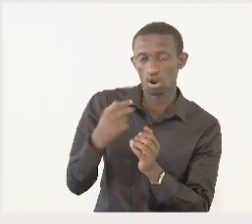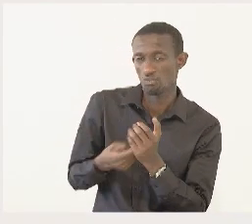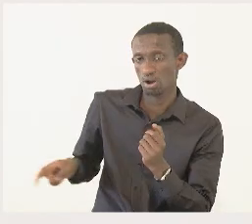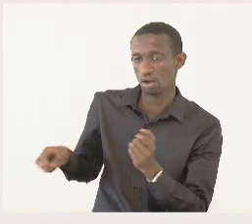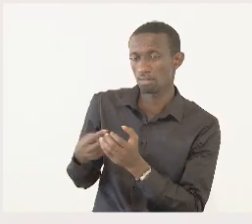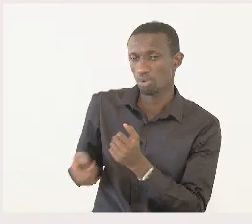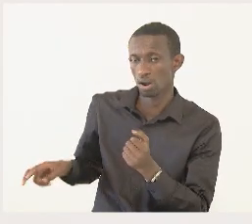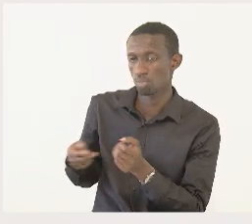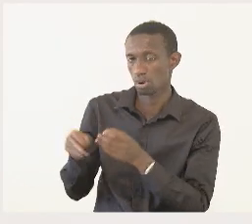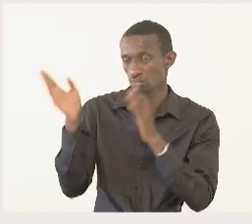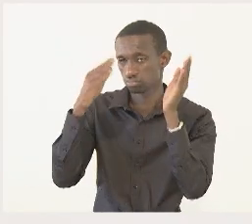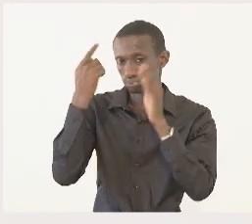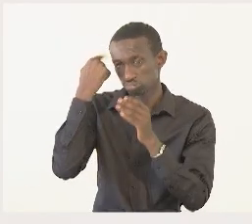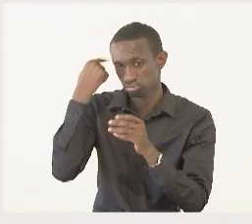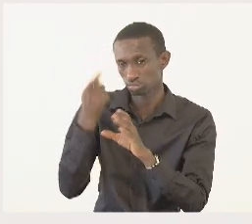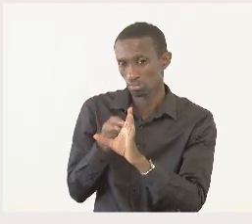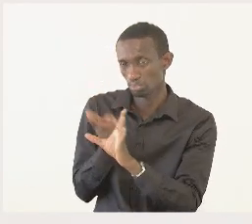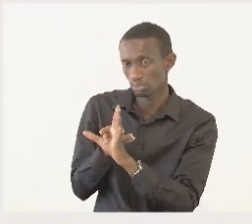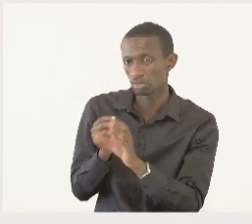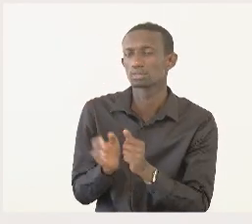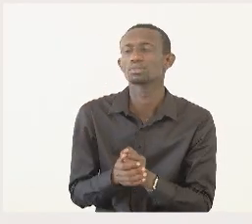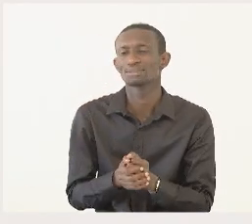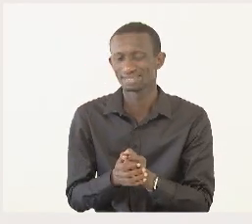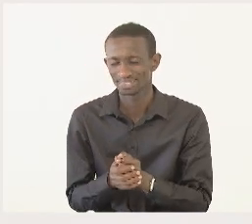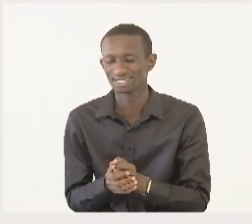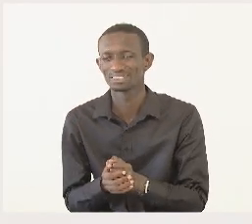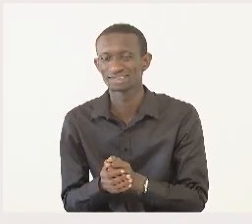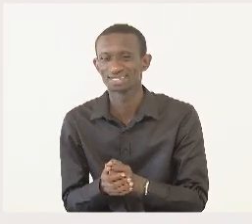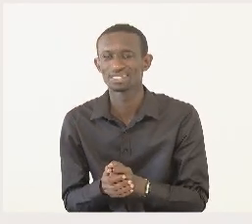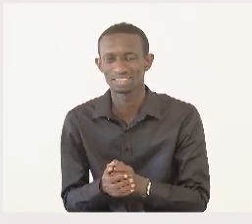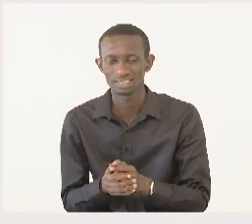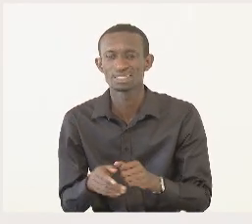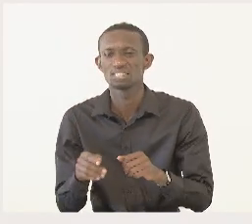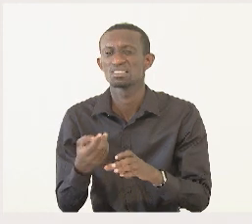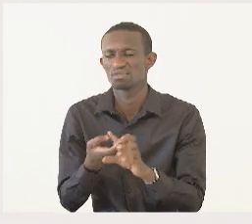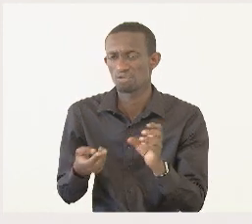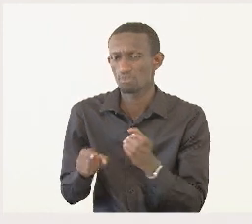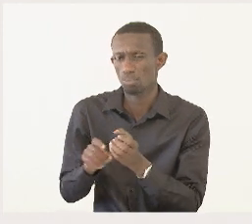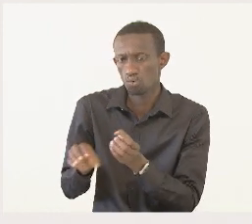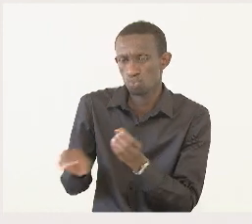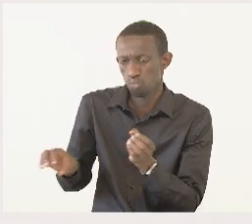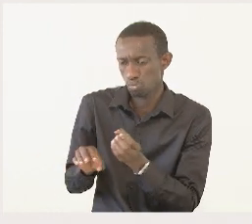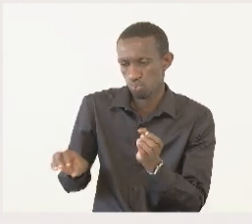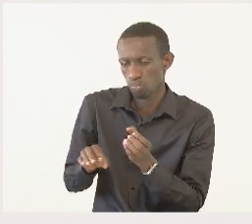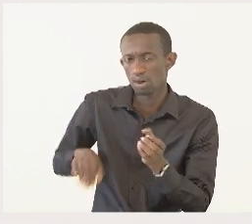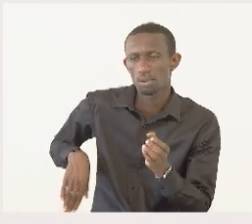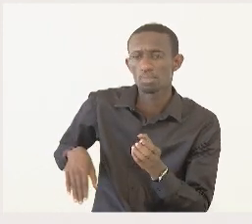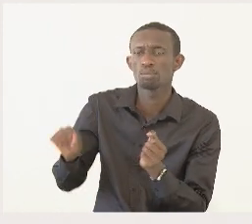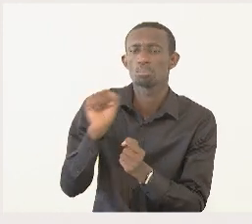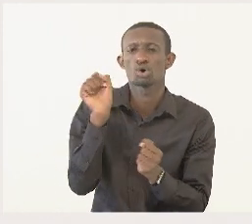some fumes, and that's why they are removing it from their pipes so that they should not affect